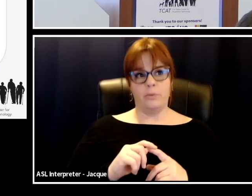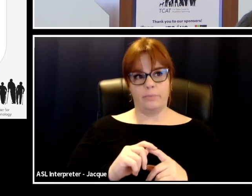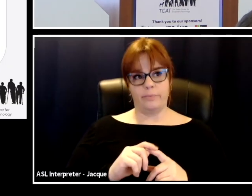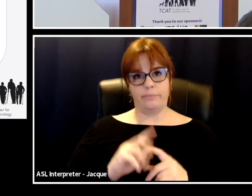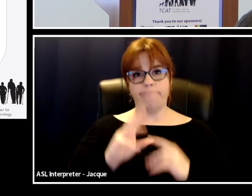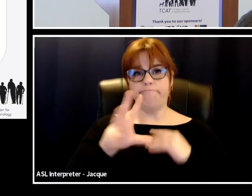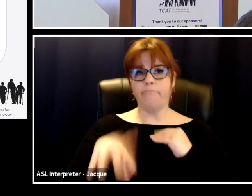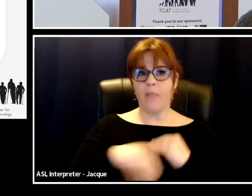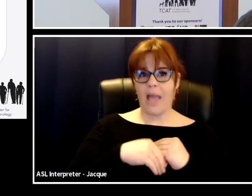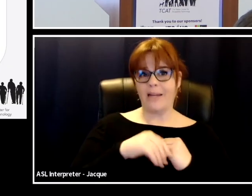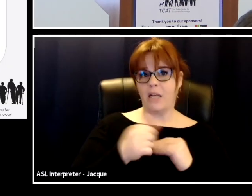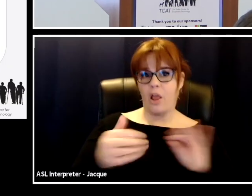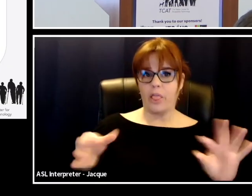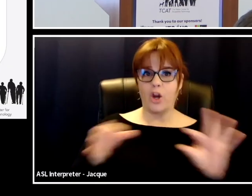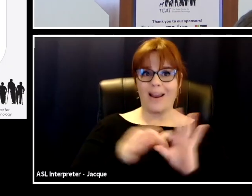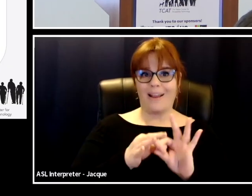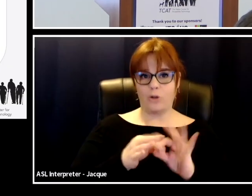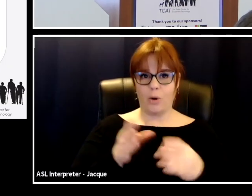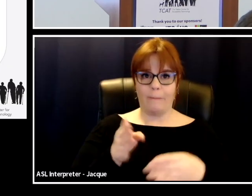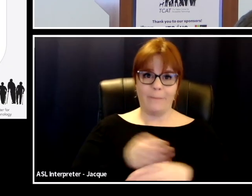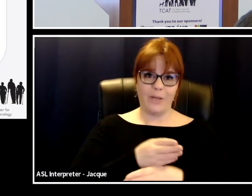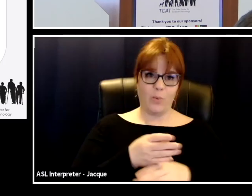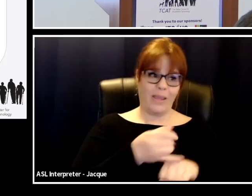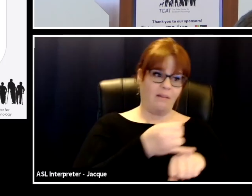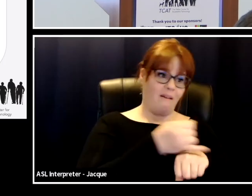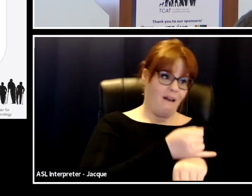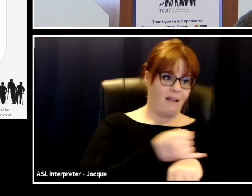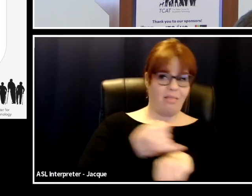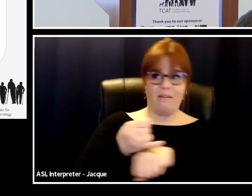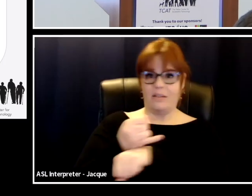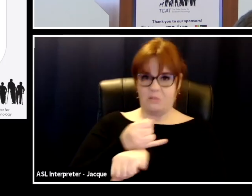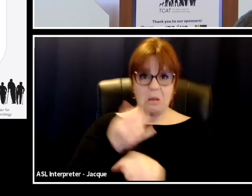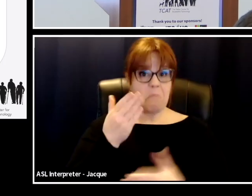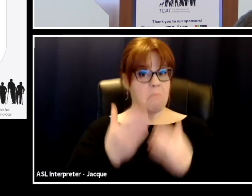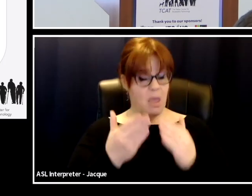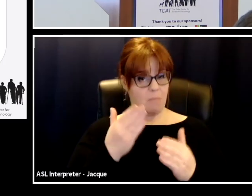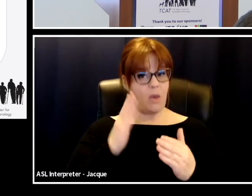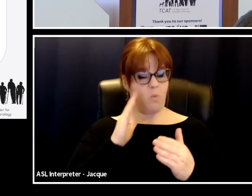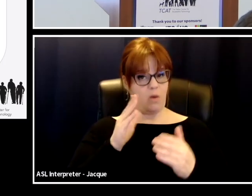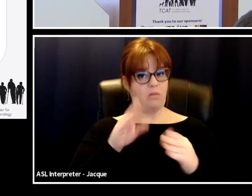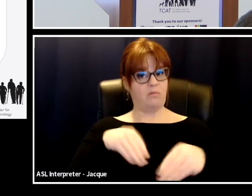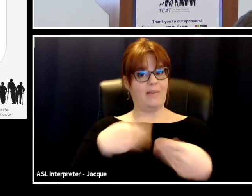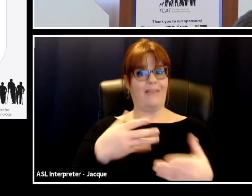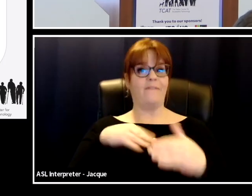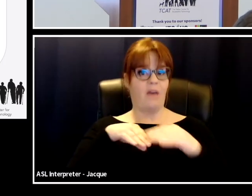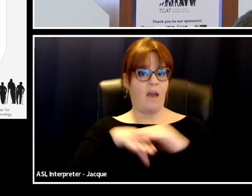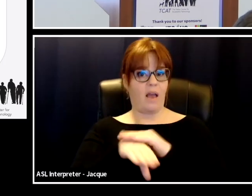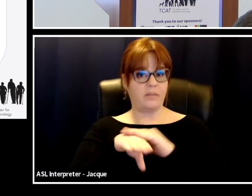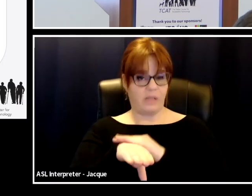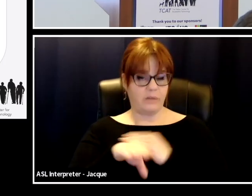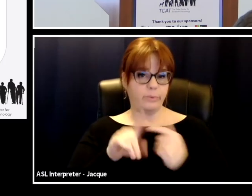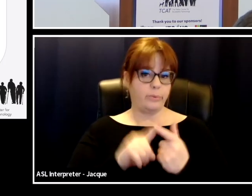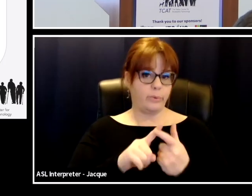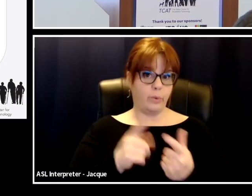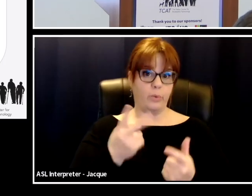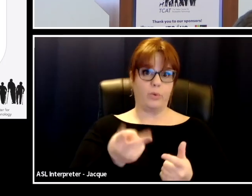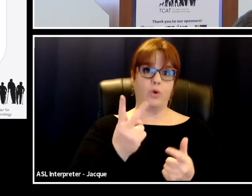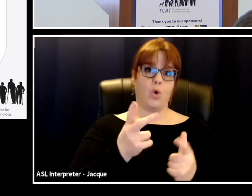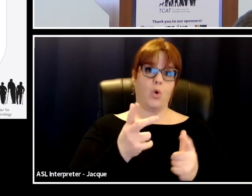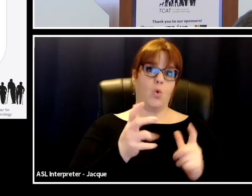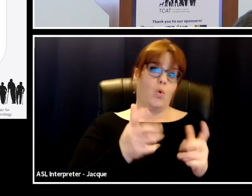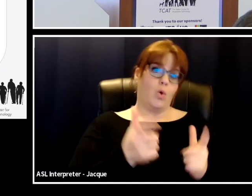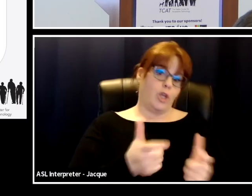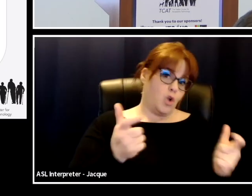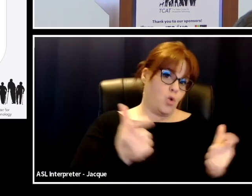another connector between islands might unlock, you know, access between, you know, 2 huge sets of points of